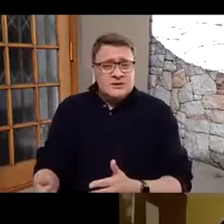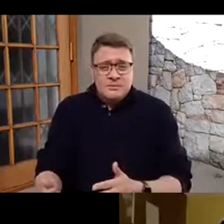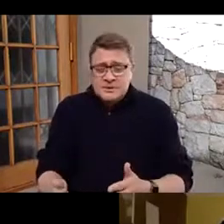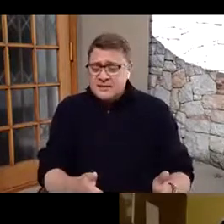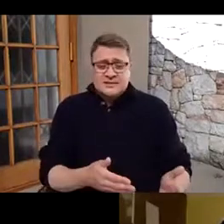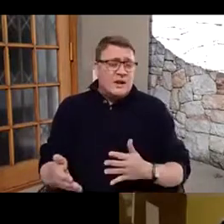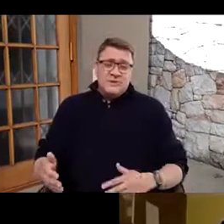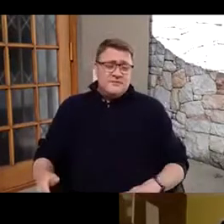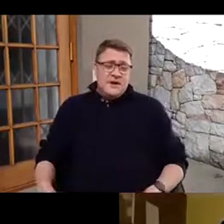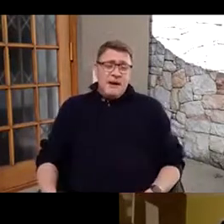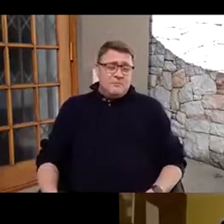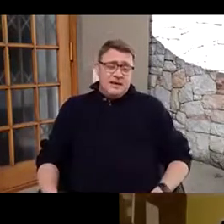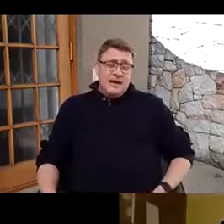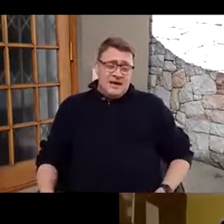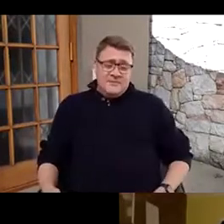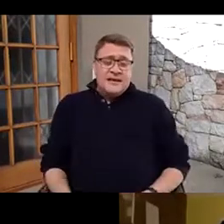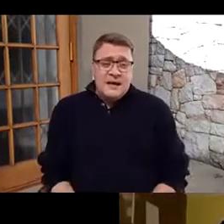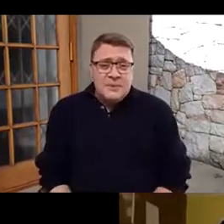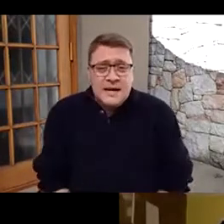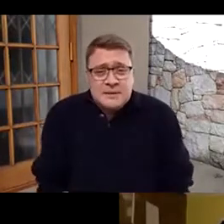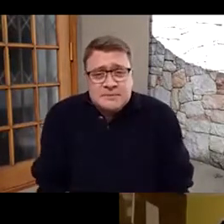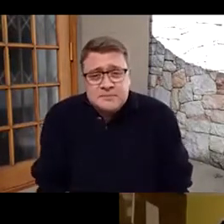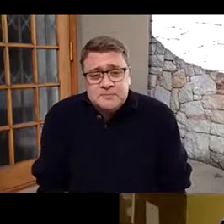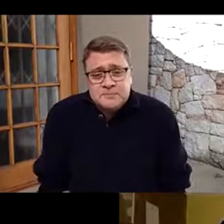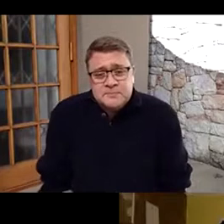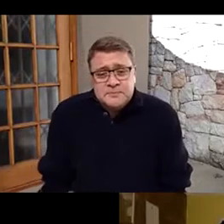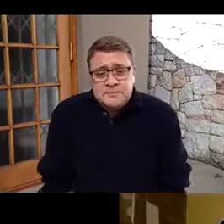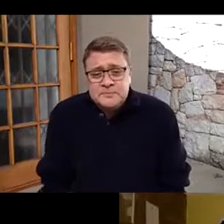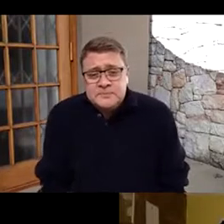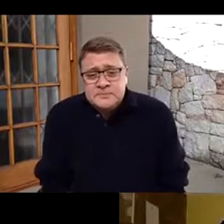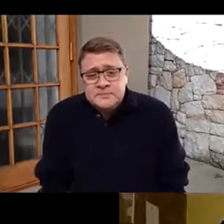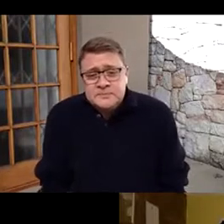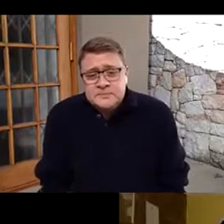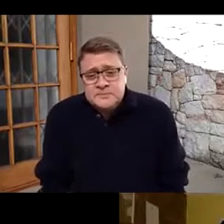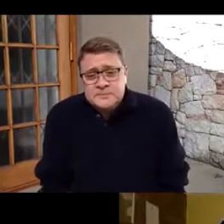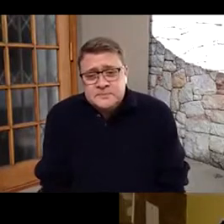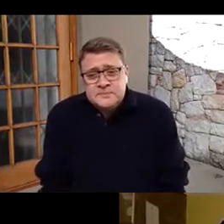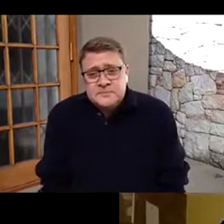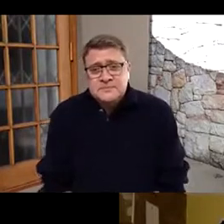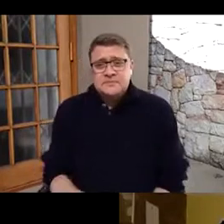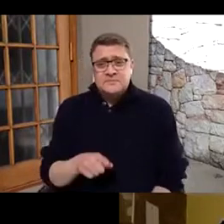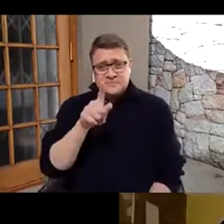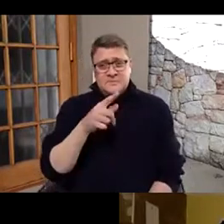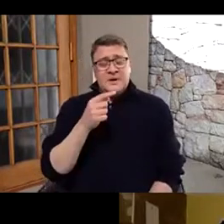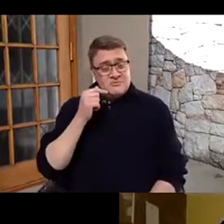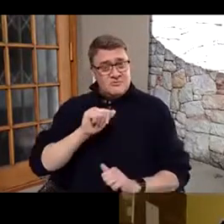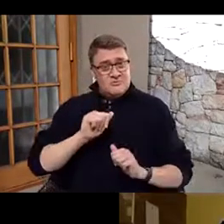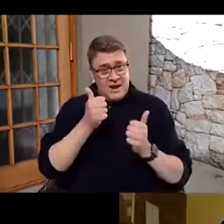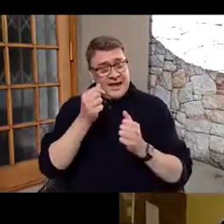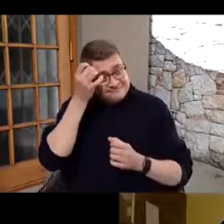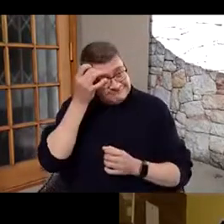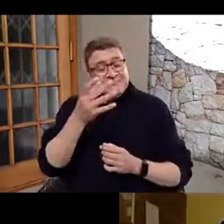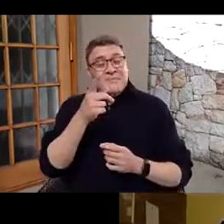say into subtitles. I'll be very happy if that can be done. That's a great tip, and you should